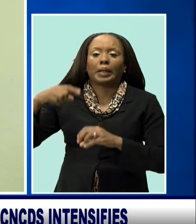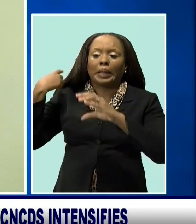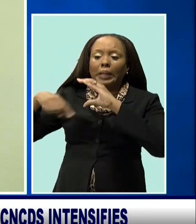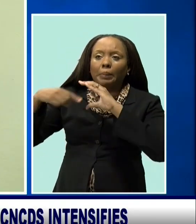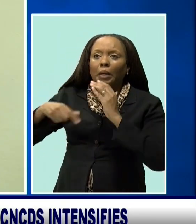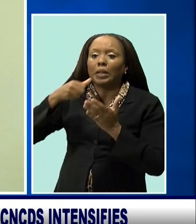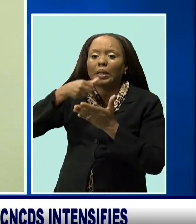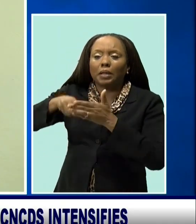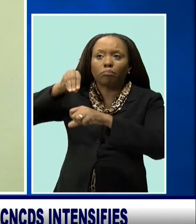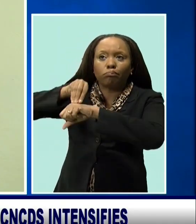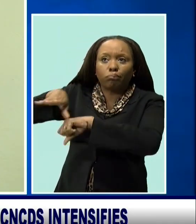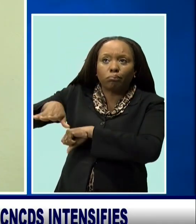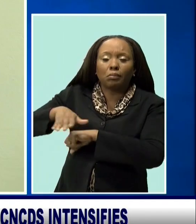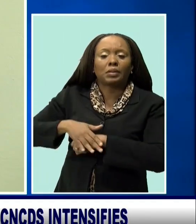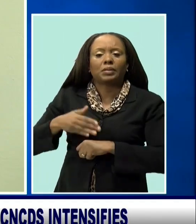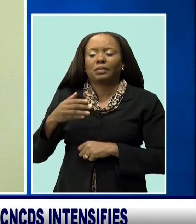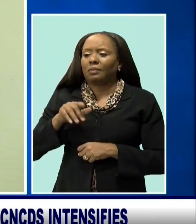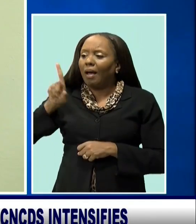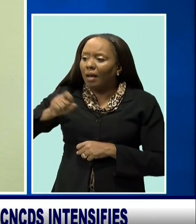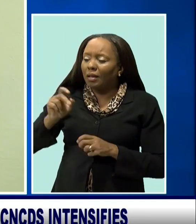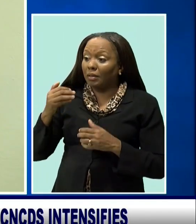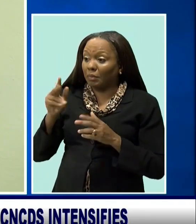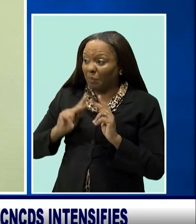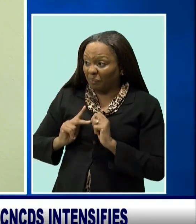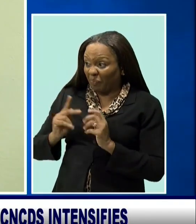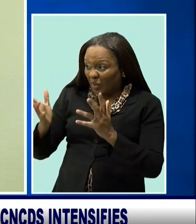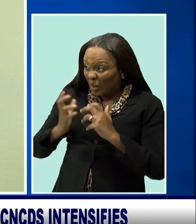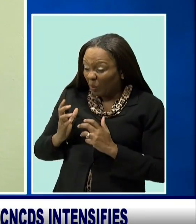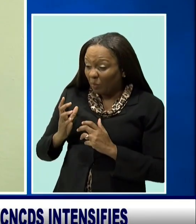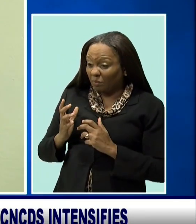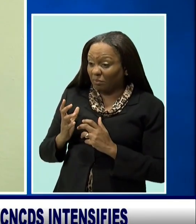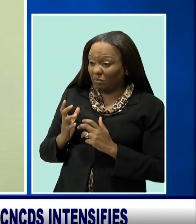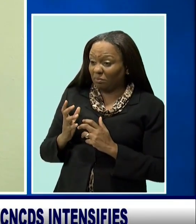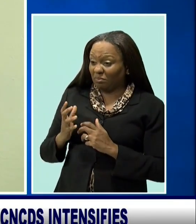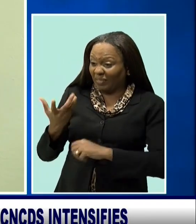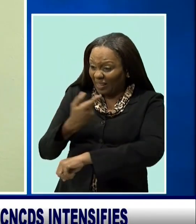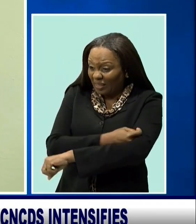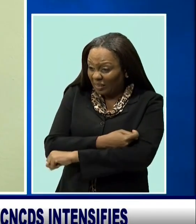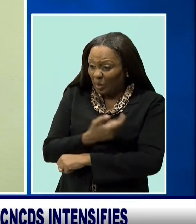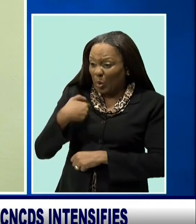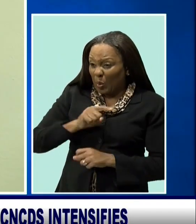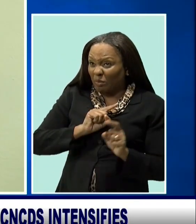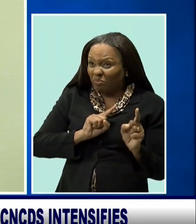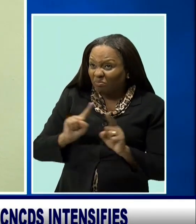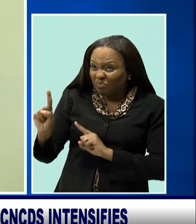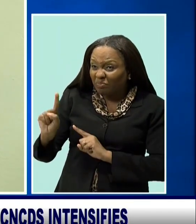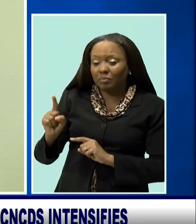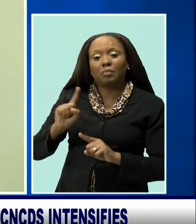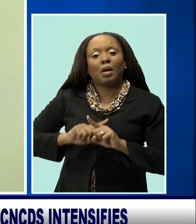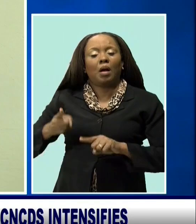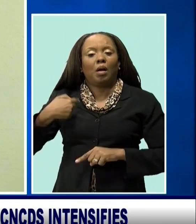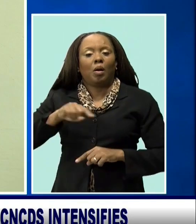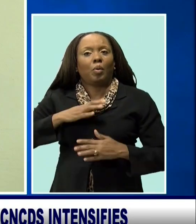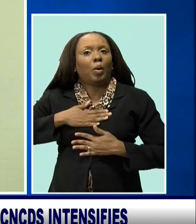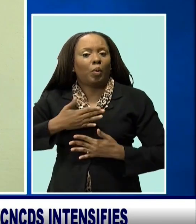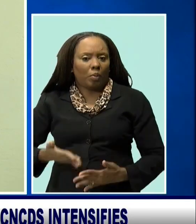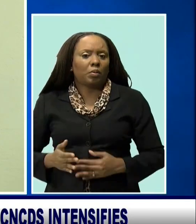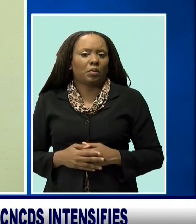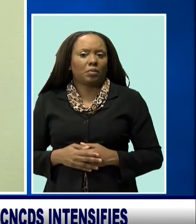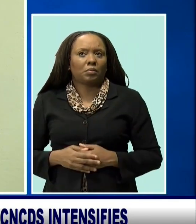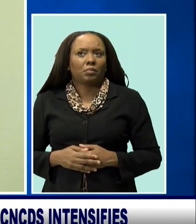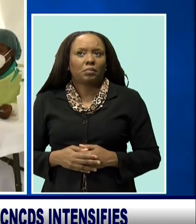going out, that sort of thing. It's going to be hard on us, but we're willing to do it because this is our